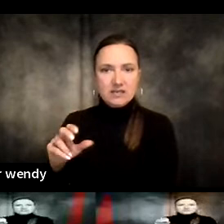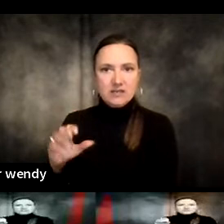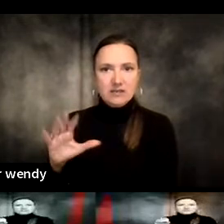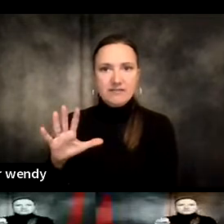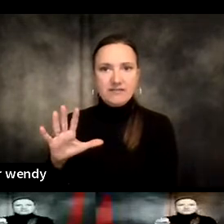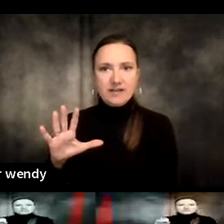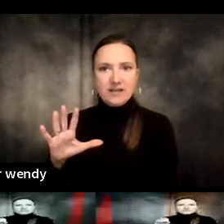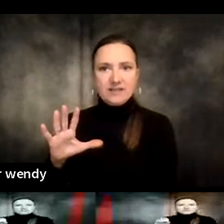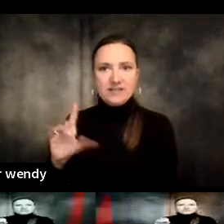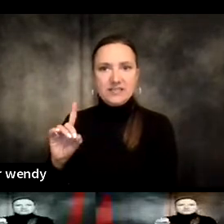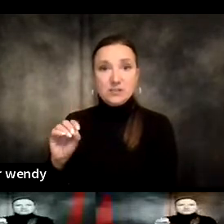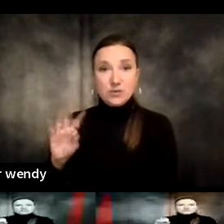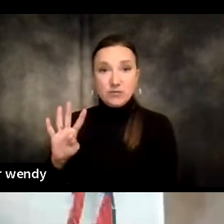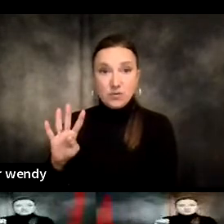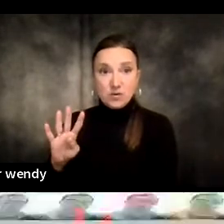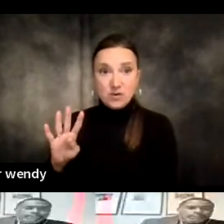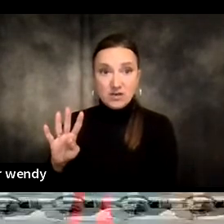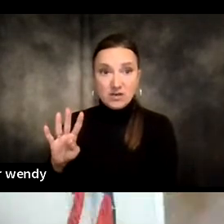5D04.